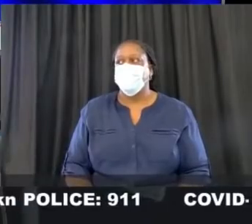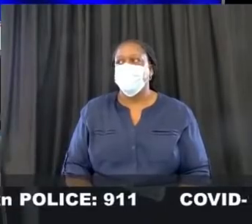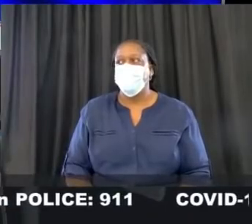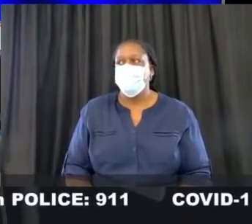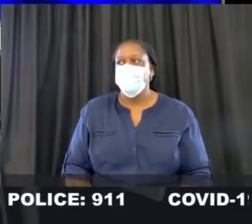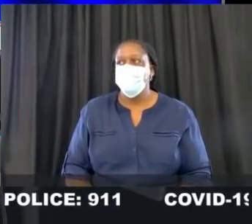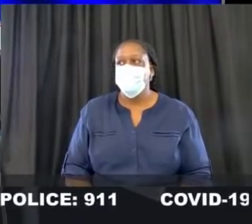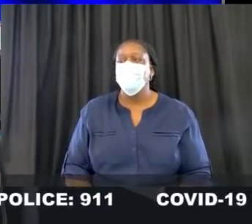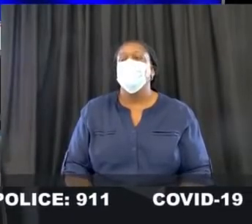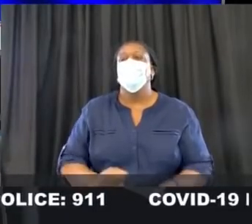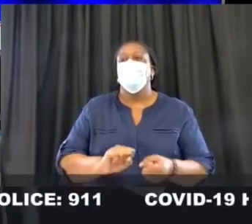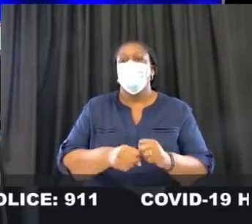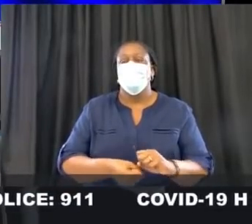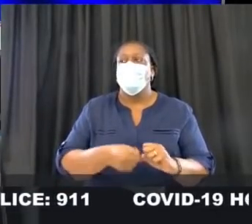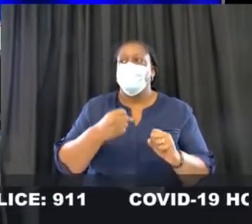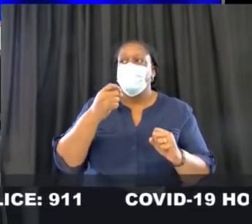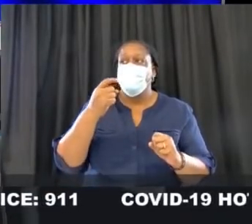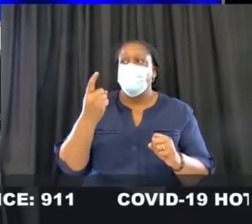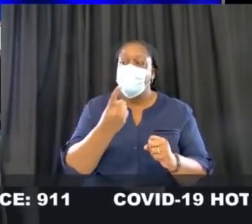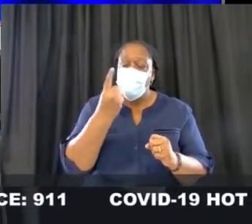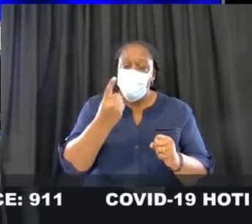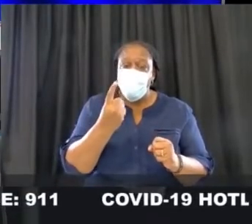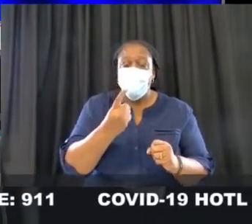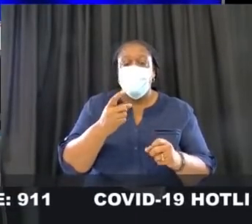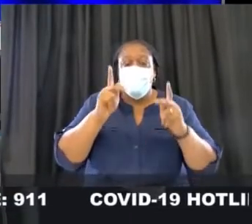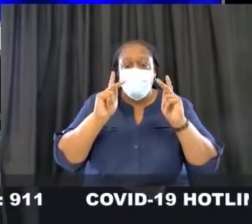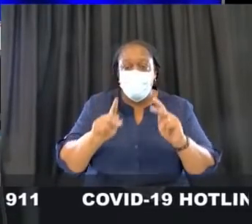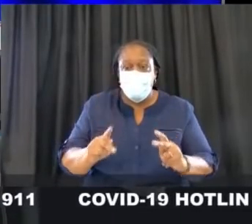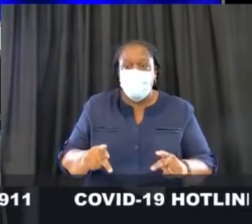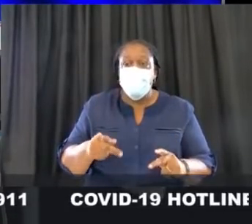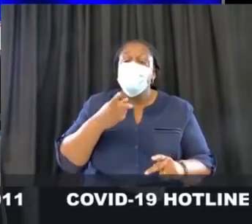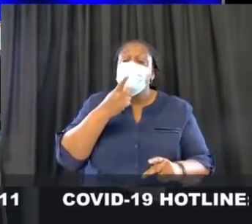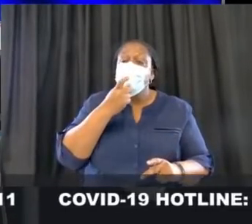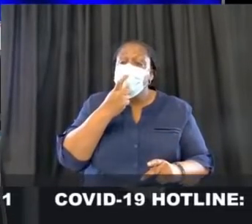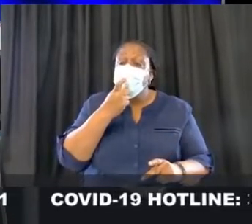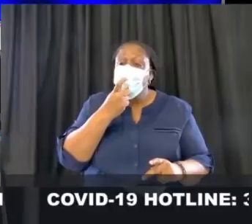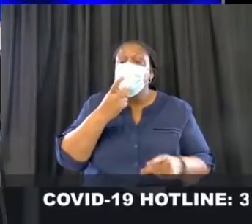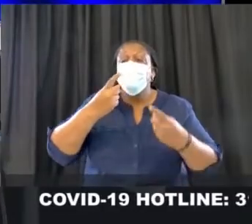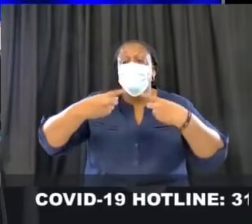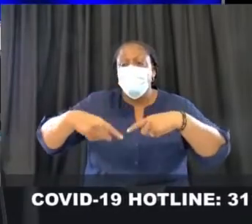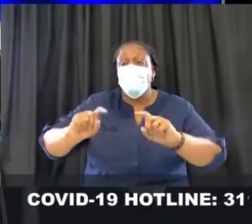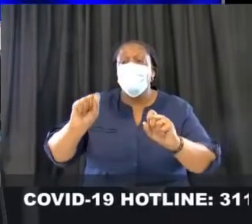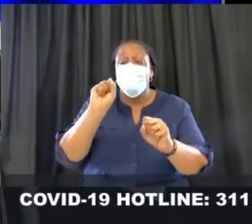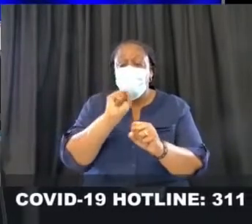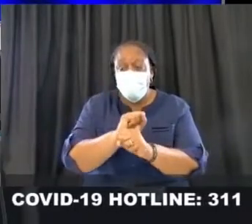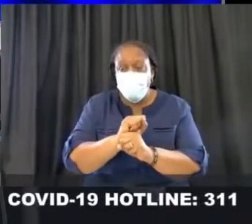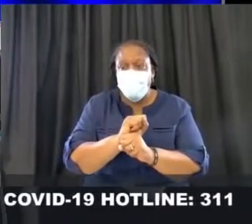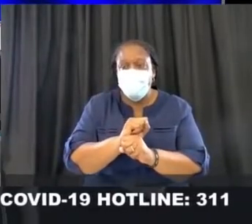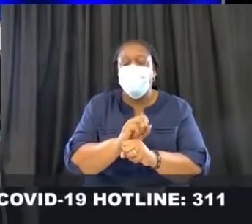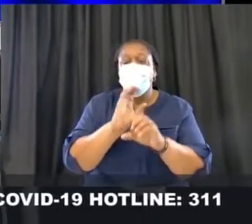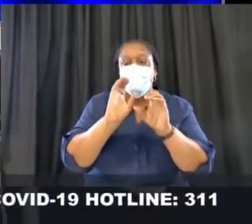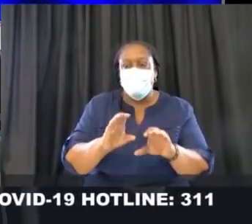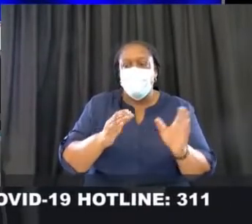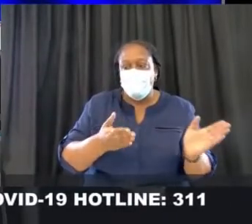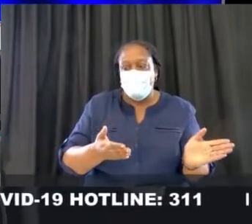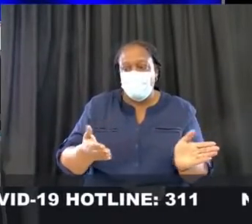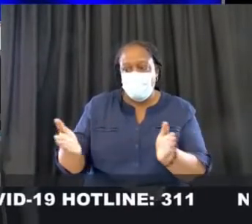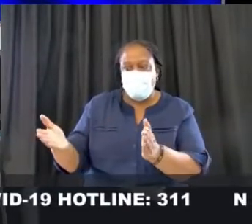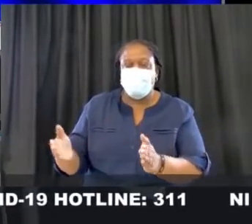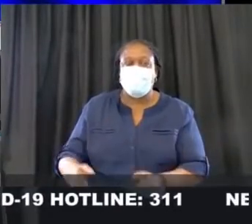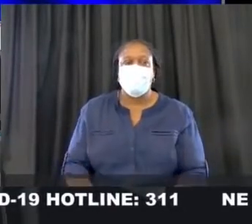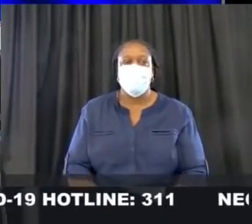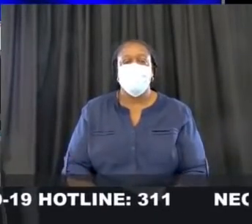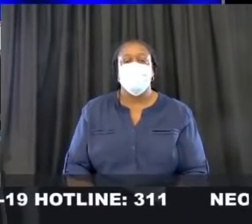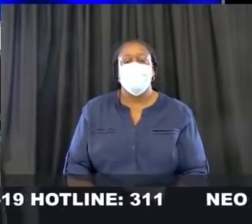able to access your workspaces without having to interact with any international tourists